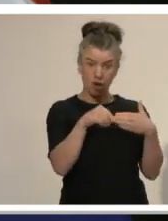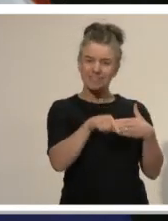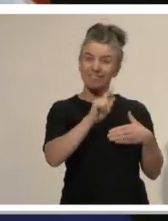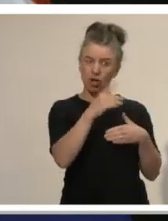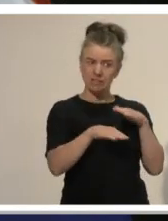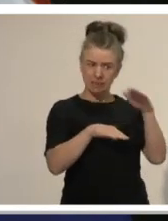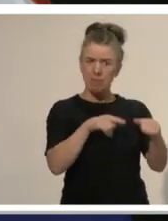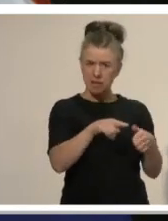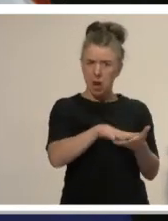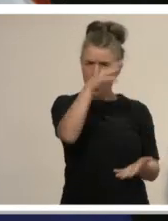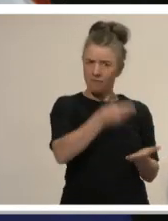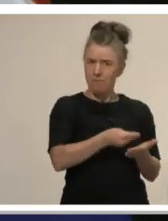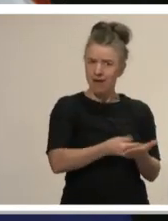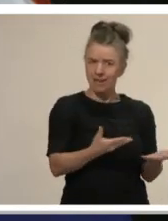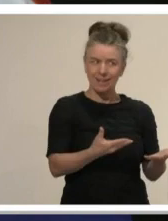supporting